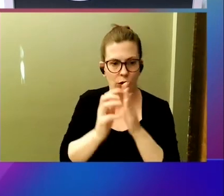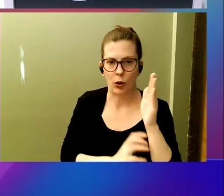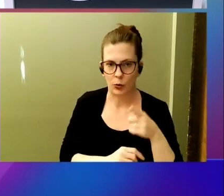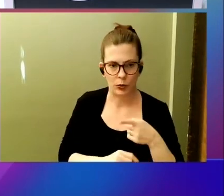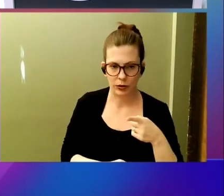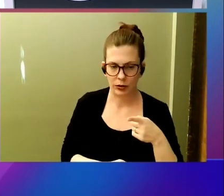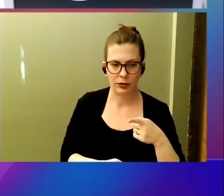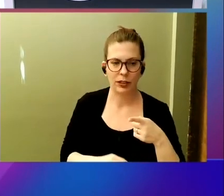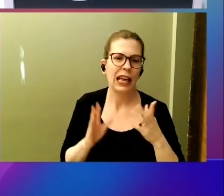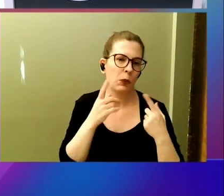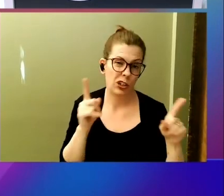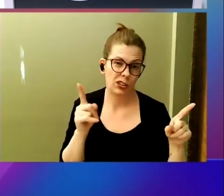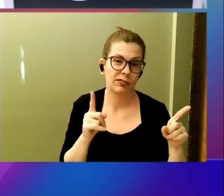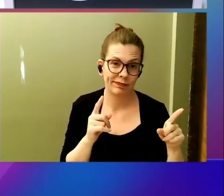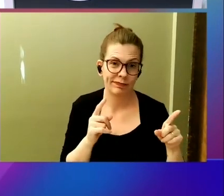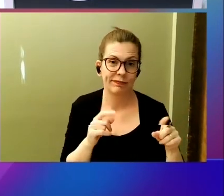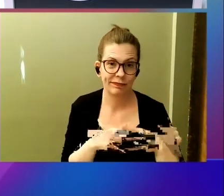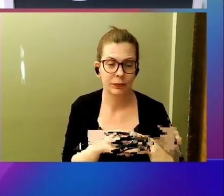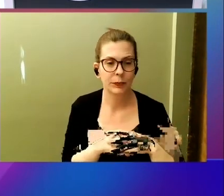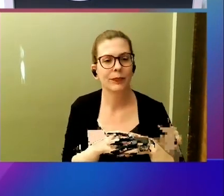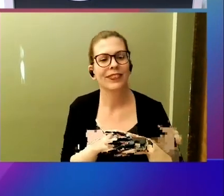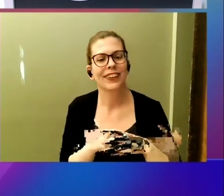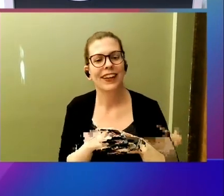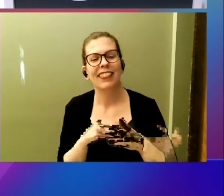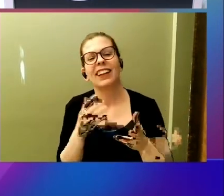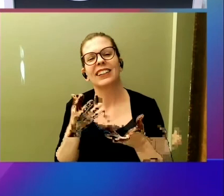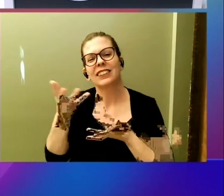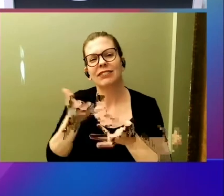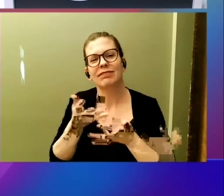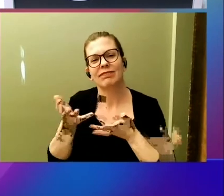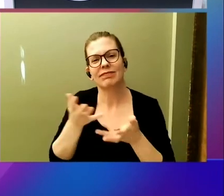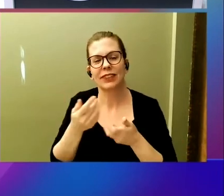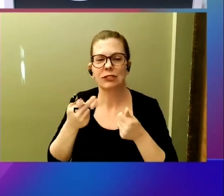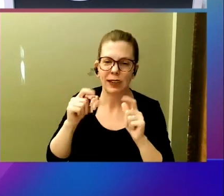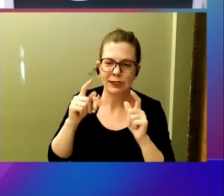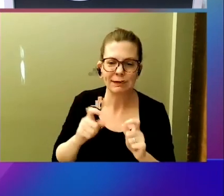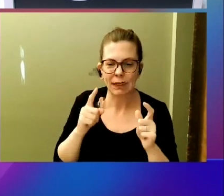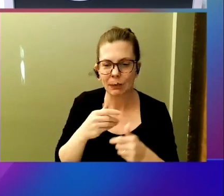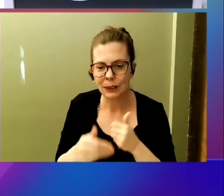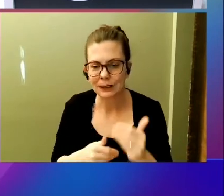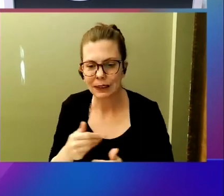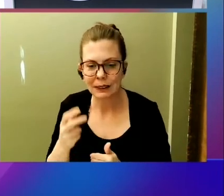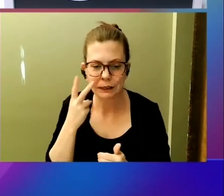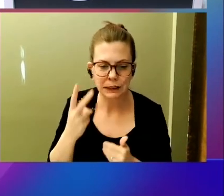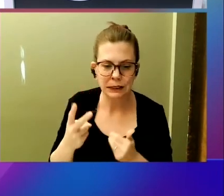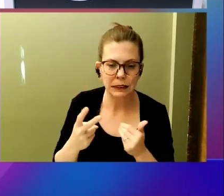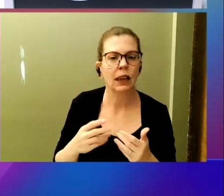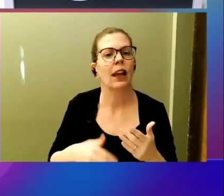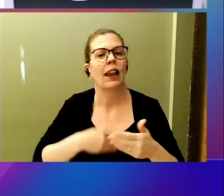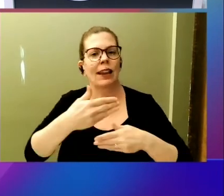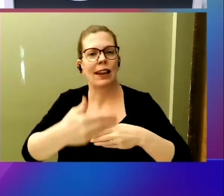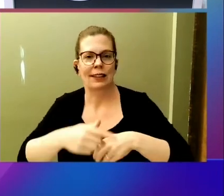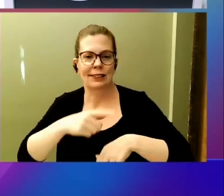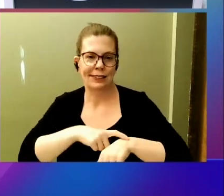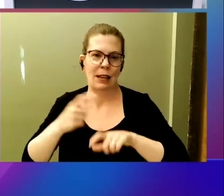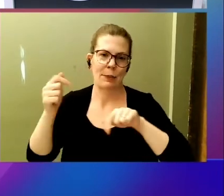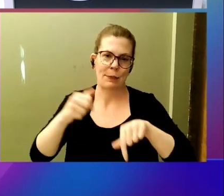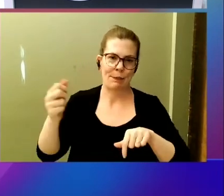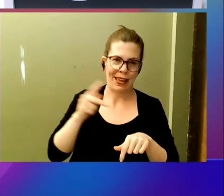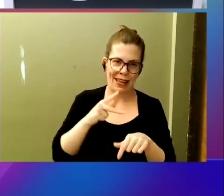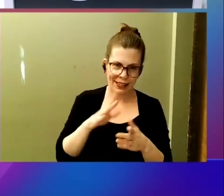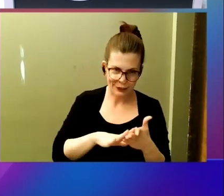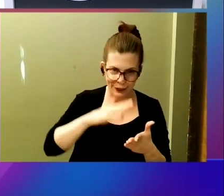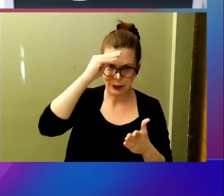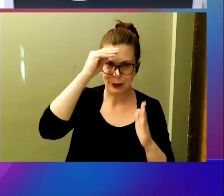It's basically an iterative process. First time you can just go with that, and the next time you can come back, learn the code, and make